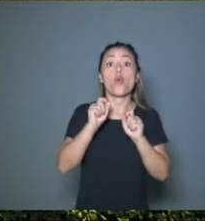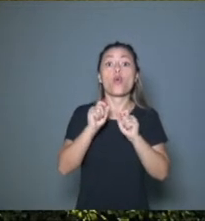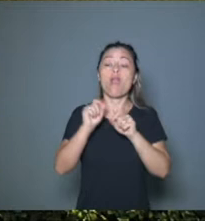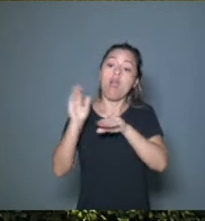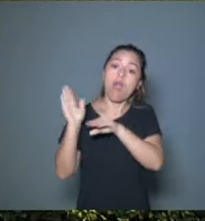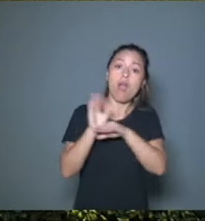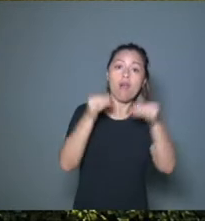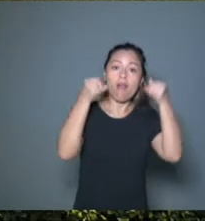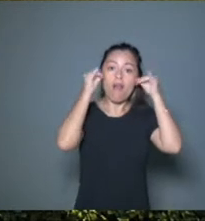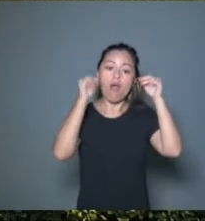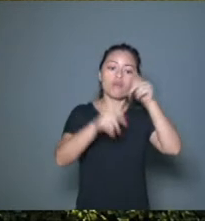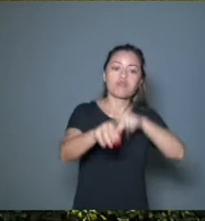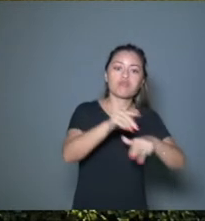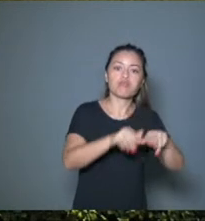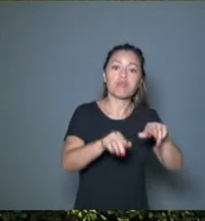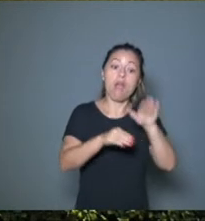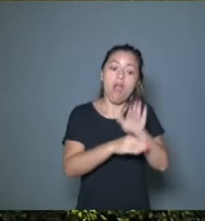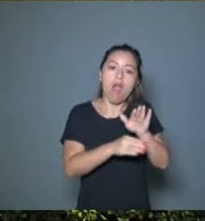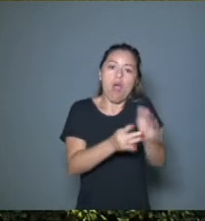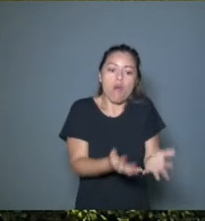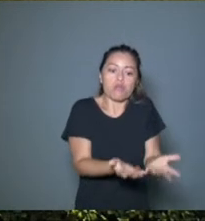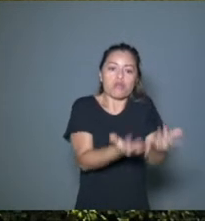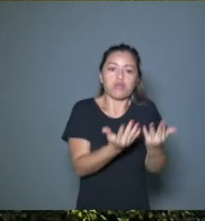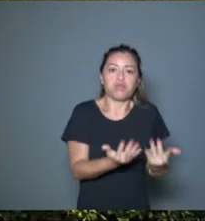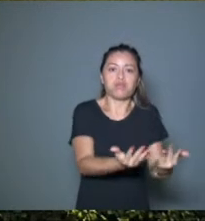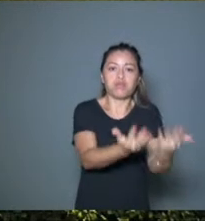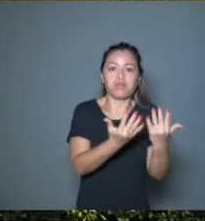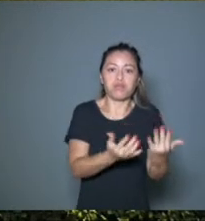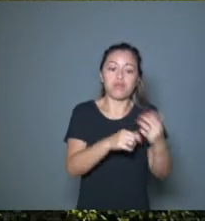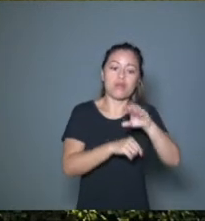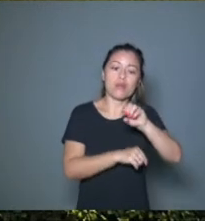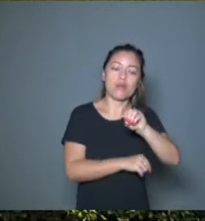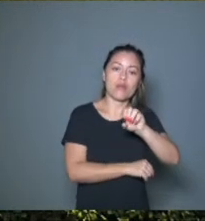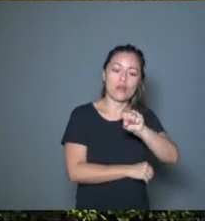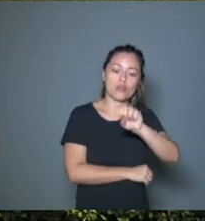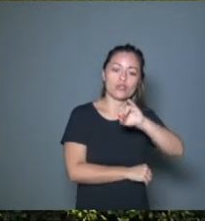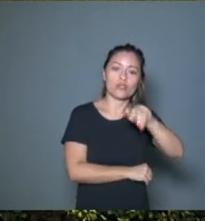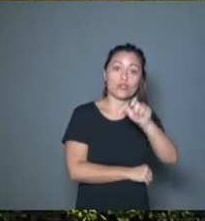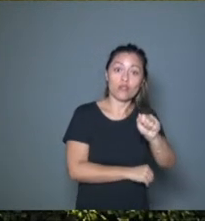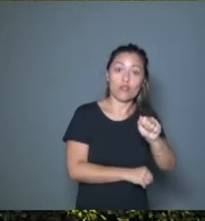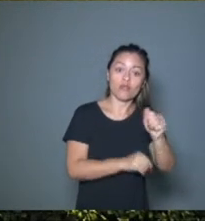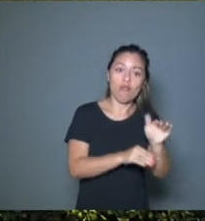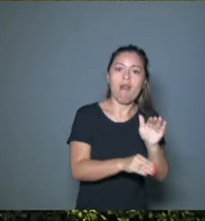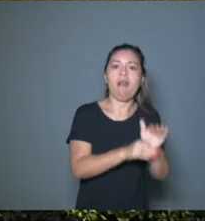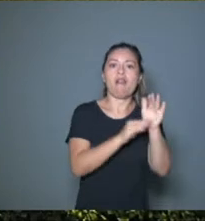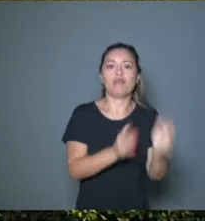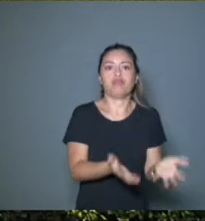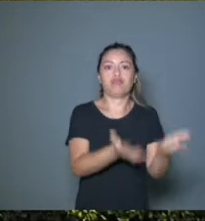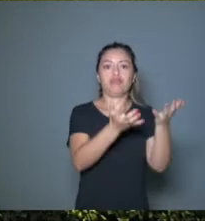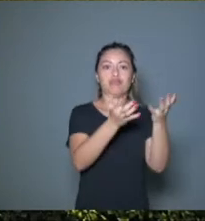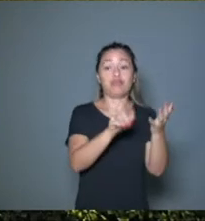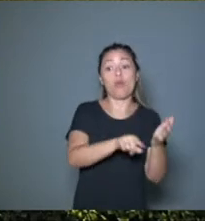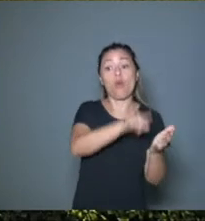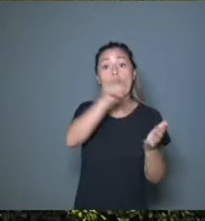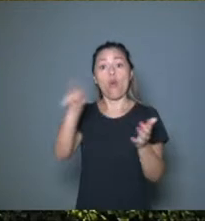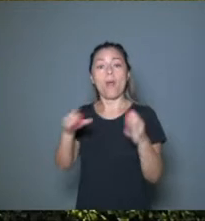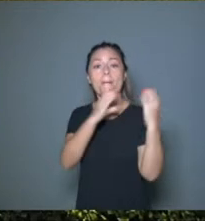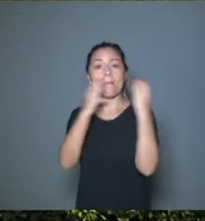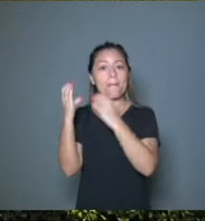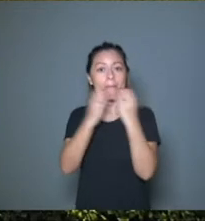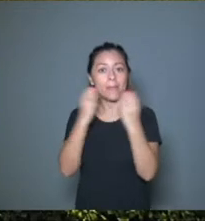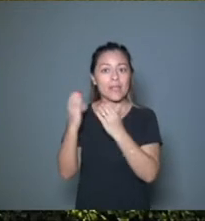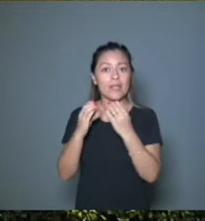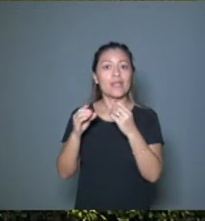So we plant brachiaria where the cattle will graze, and also areas where we grow soybeans,